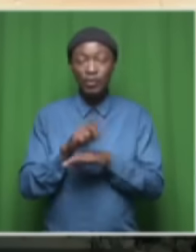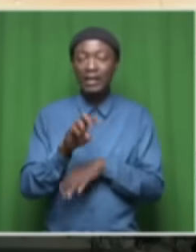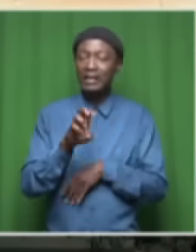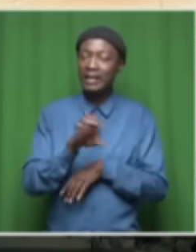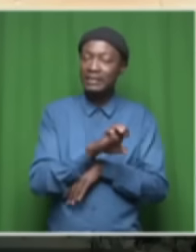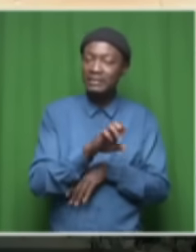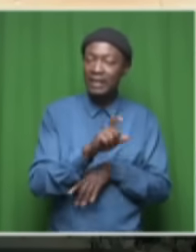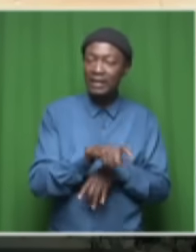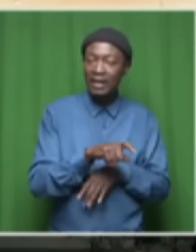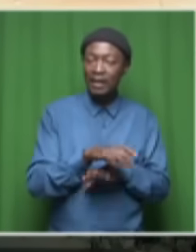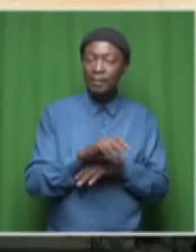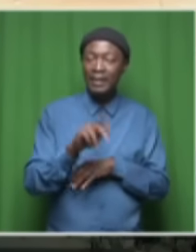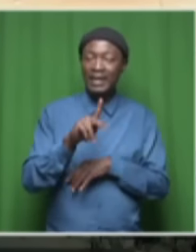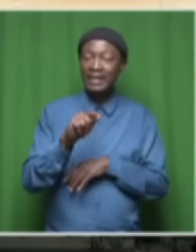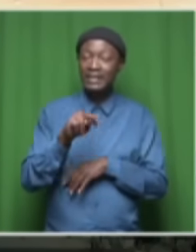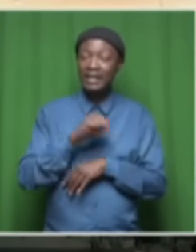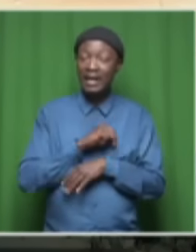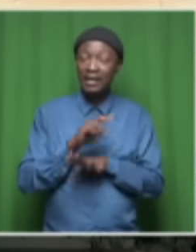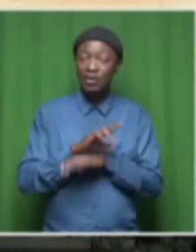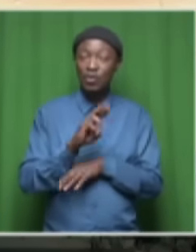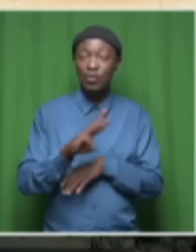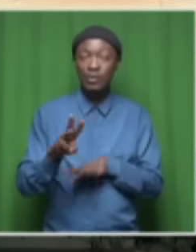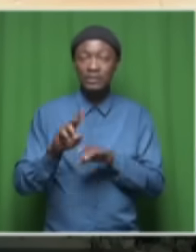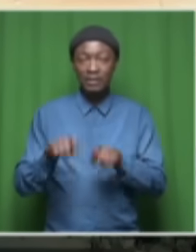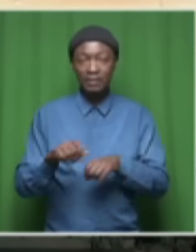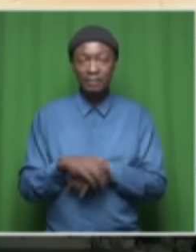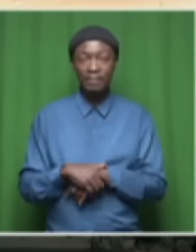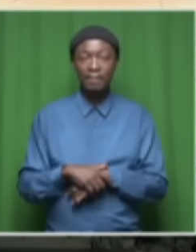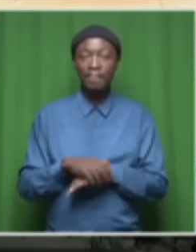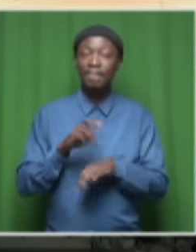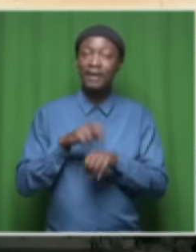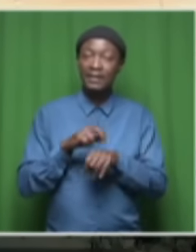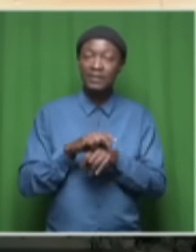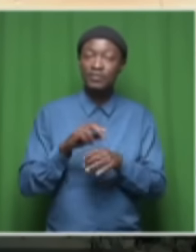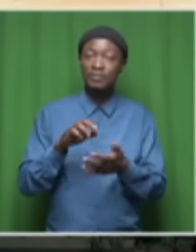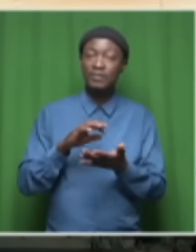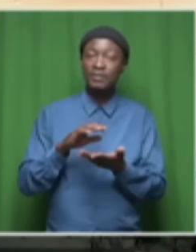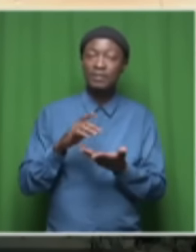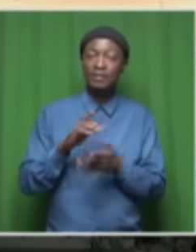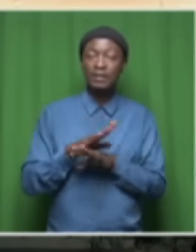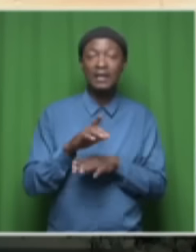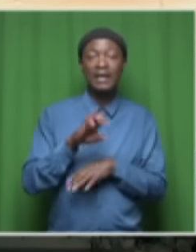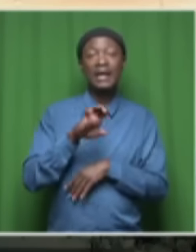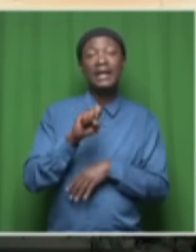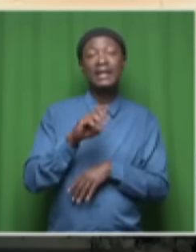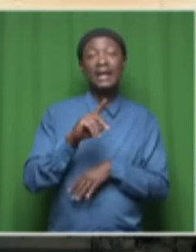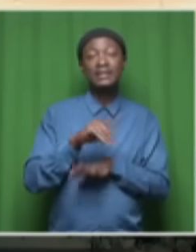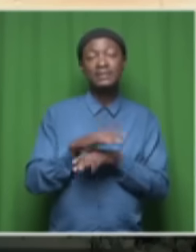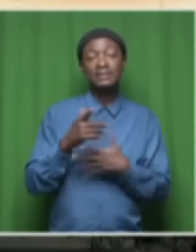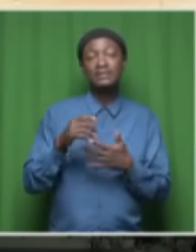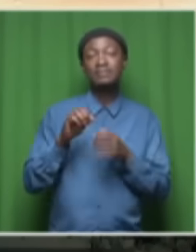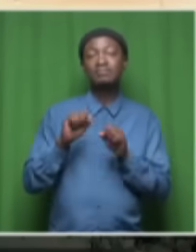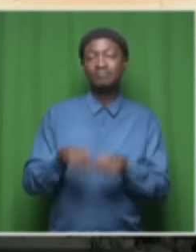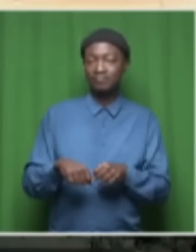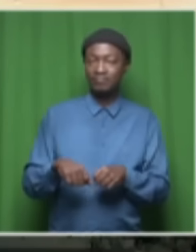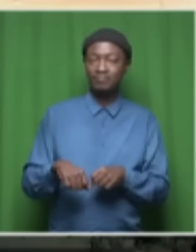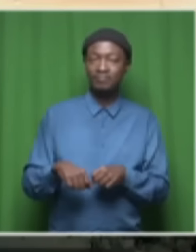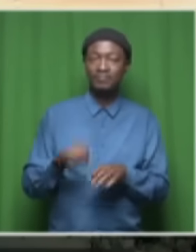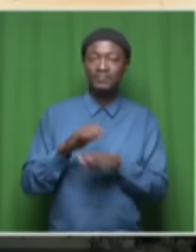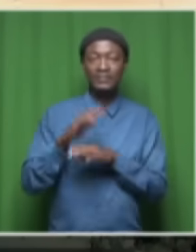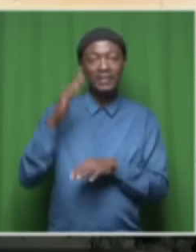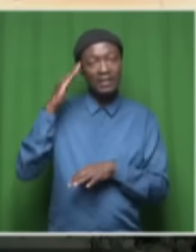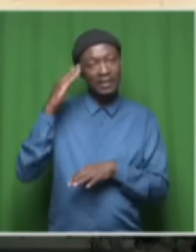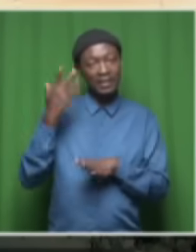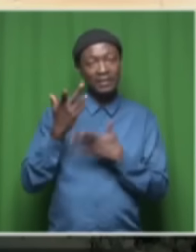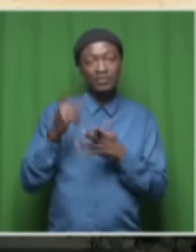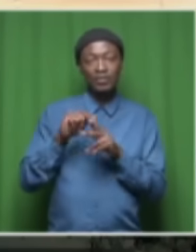Cape, KwaZulu-Natal, Western Cape, all of those areas need to be very, very vigilant. Dr. Elias Sithole, he of course is the head